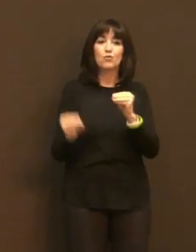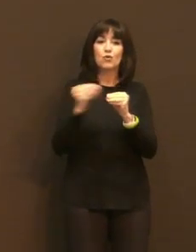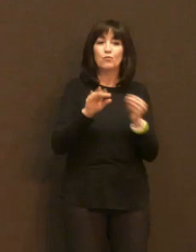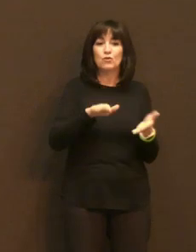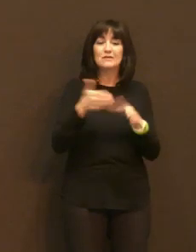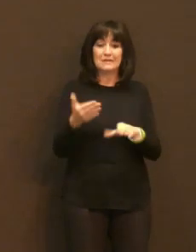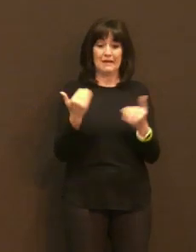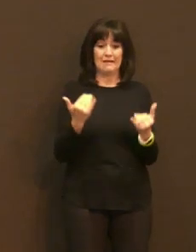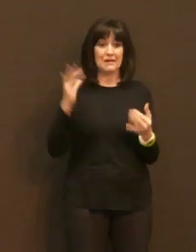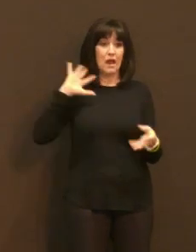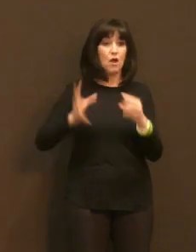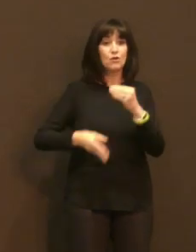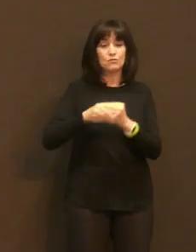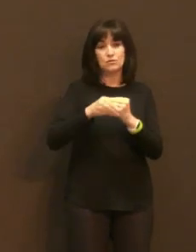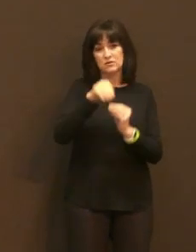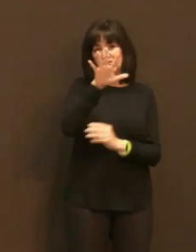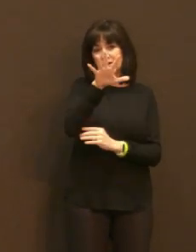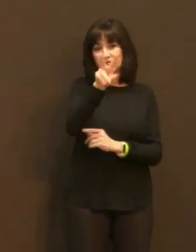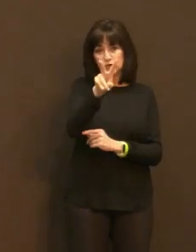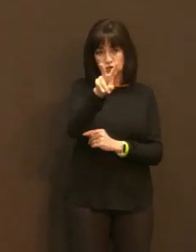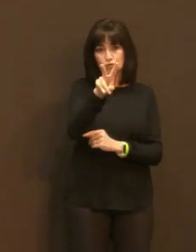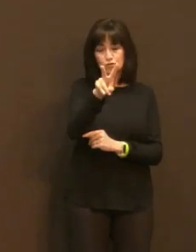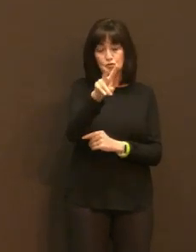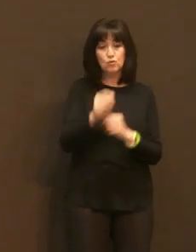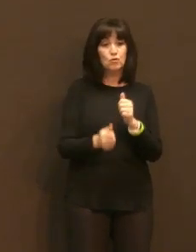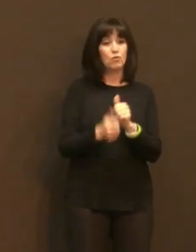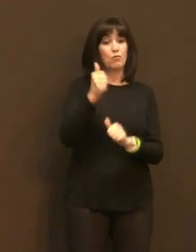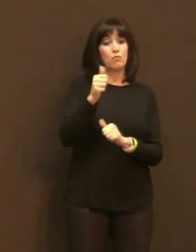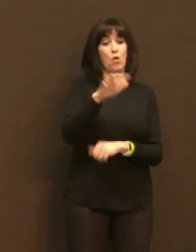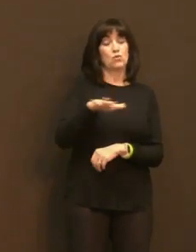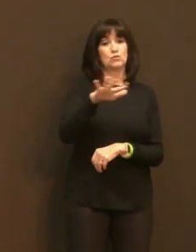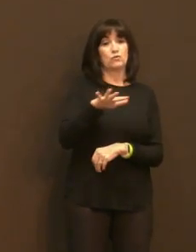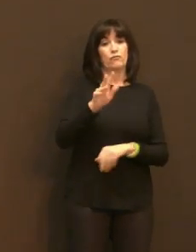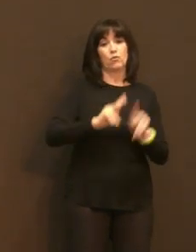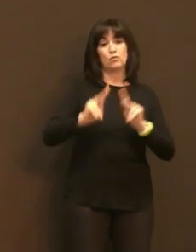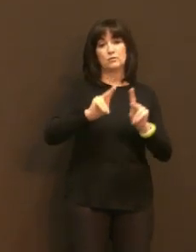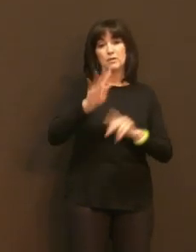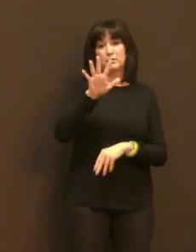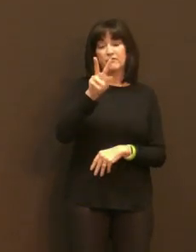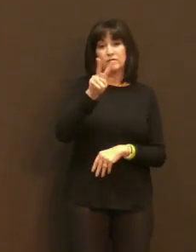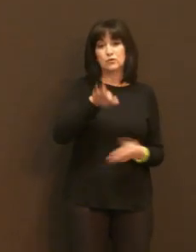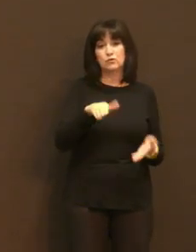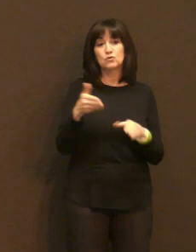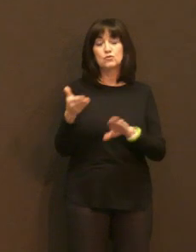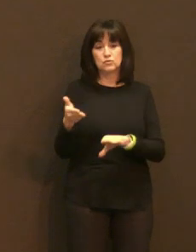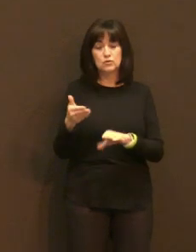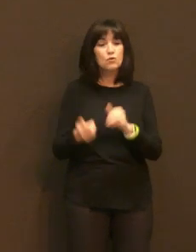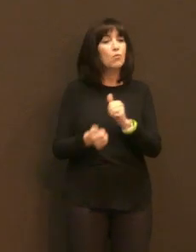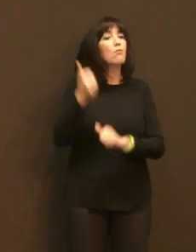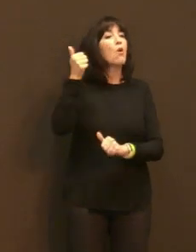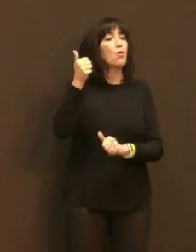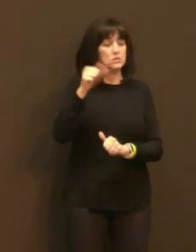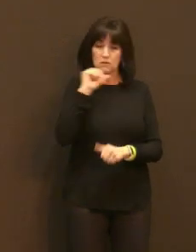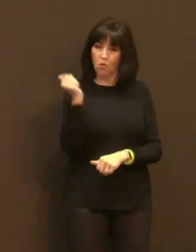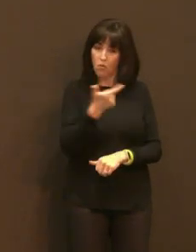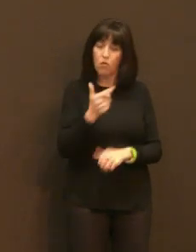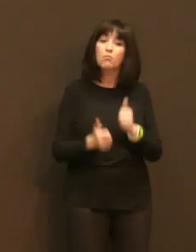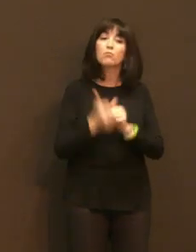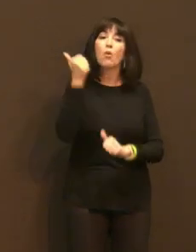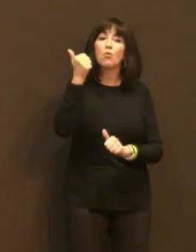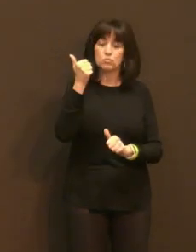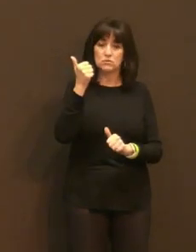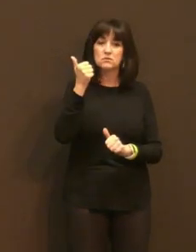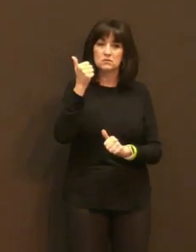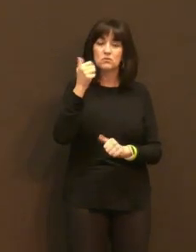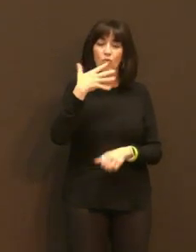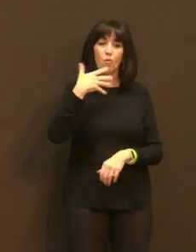to 52. The vast majority, if not all of those deaths, are for our elderly senior